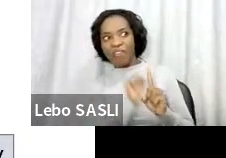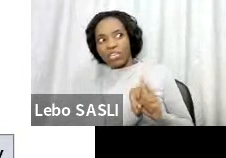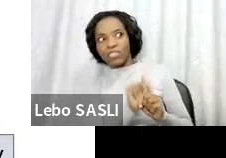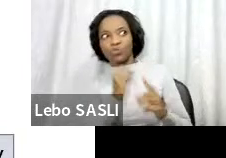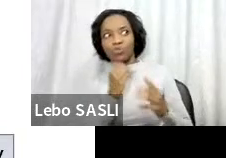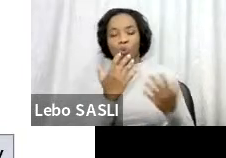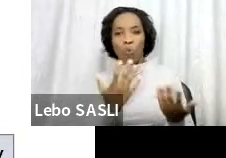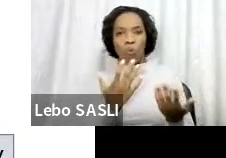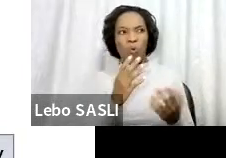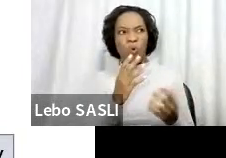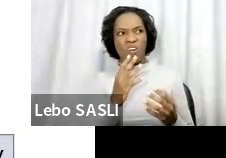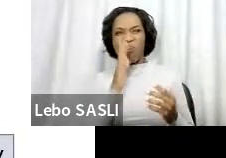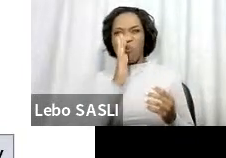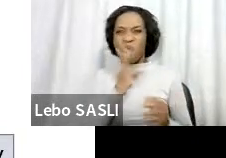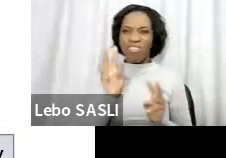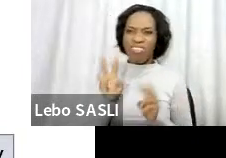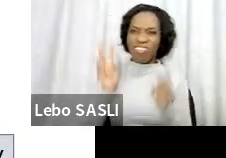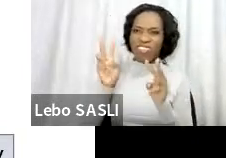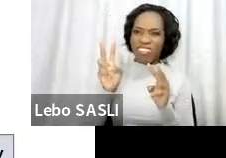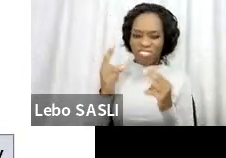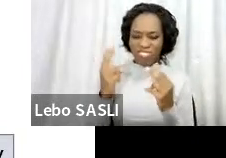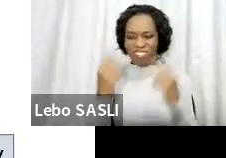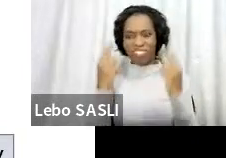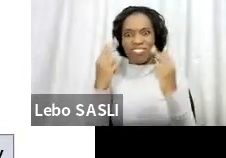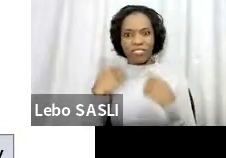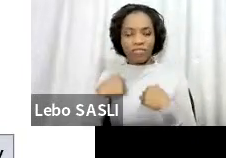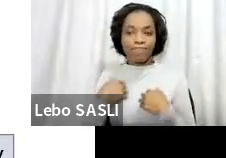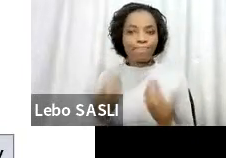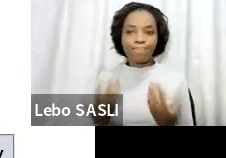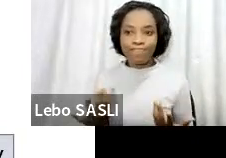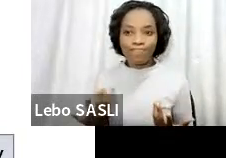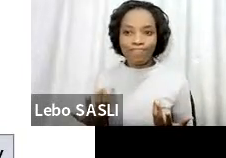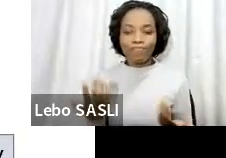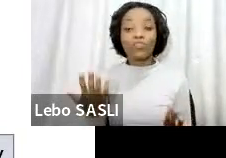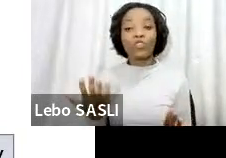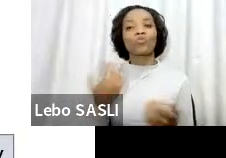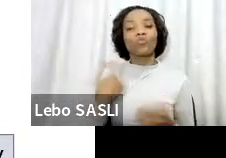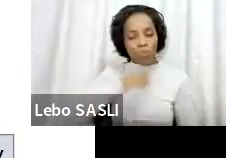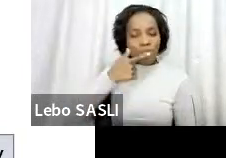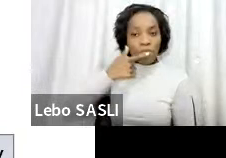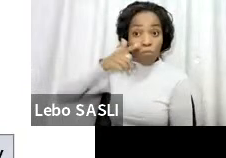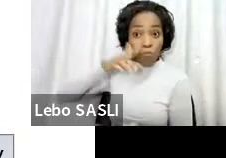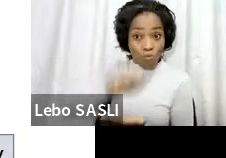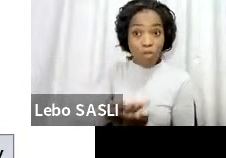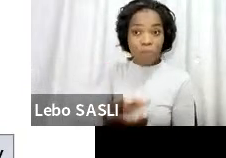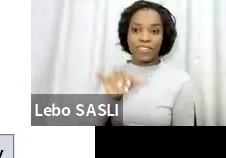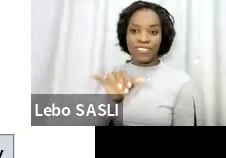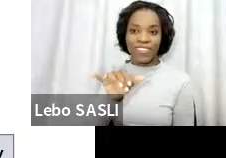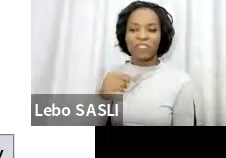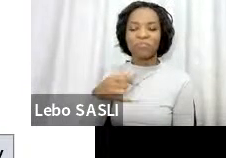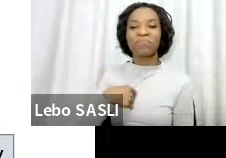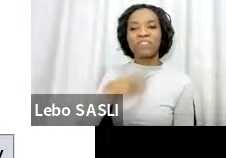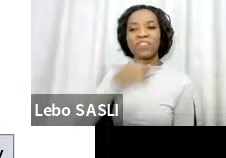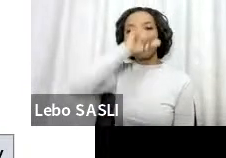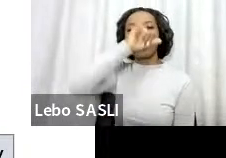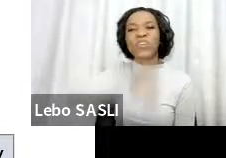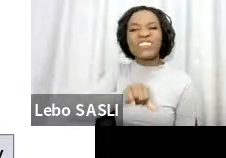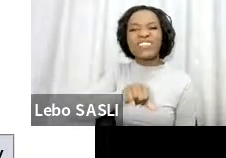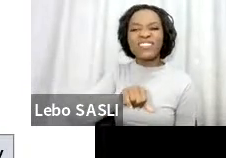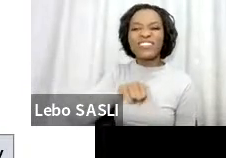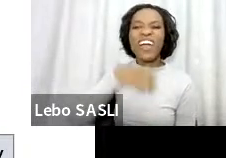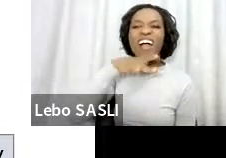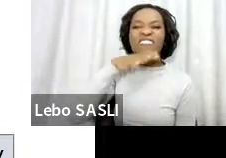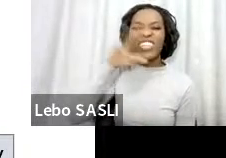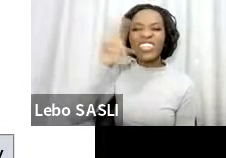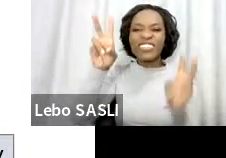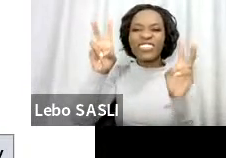gender you have opted to be. That's the promise. You know, I love what they say in Afrikaans. They say, belofte